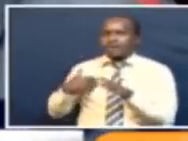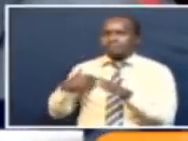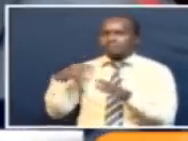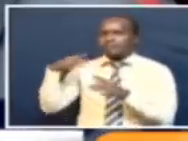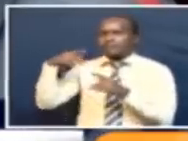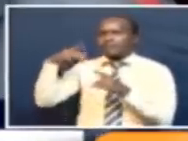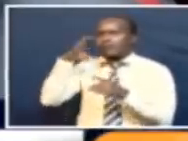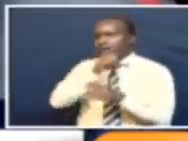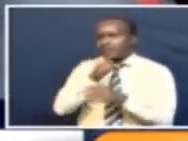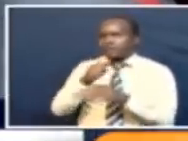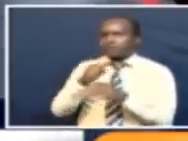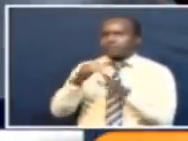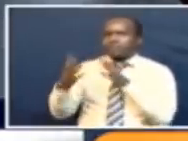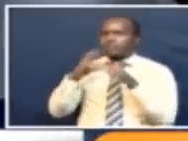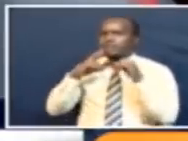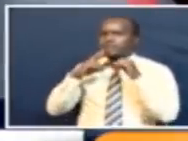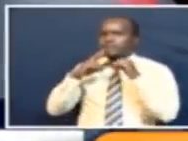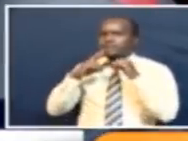about